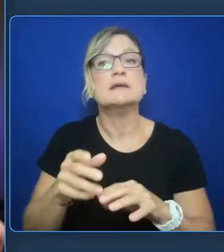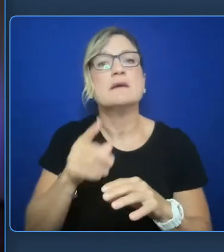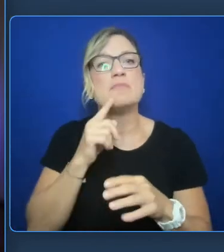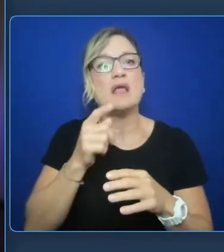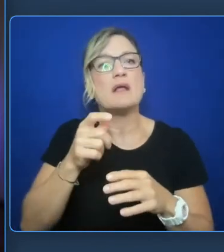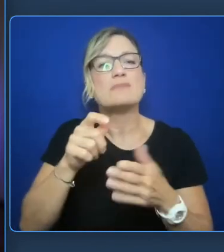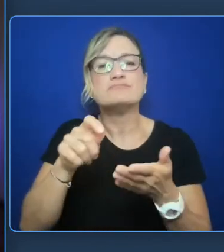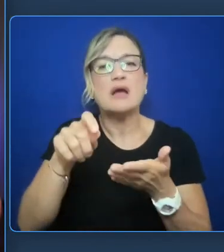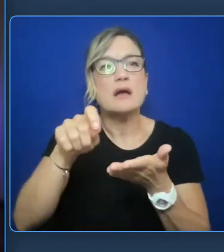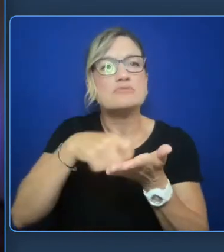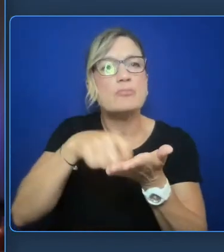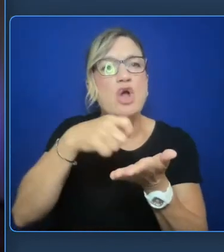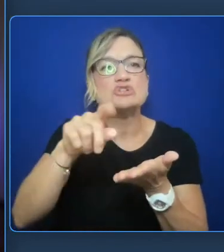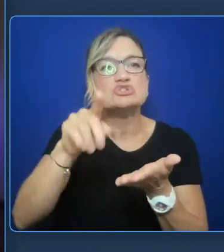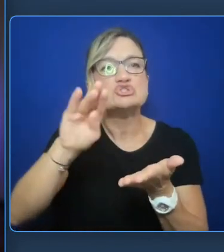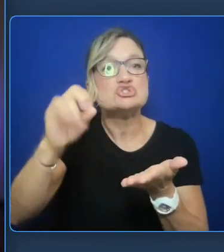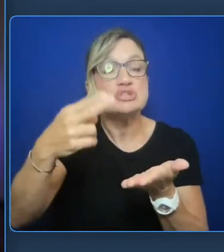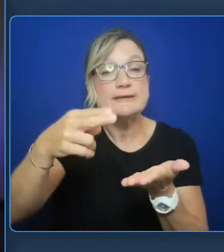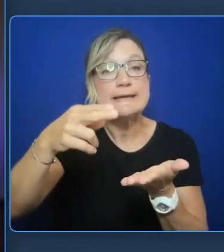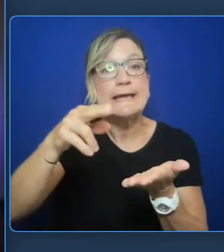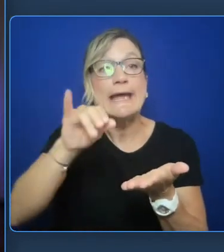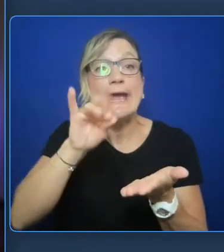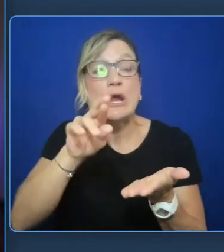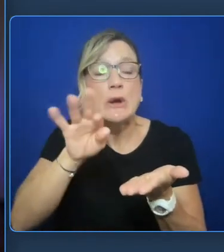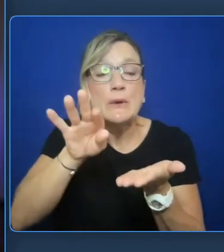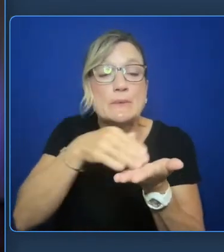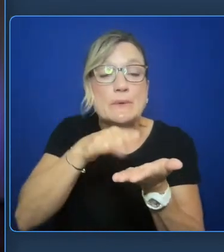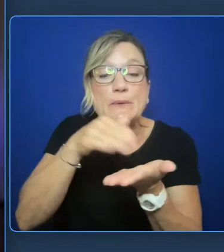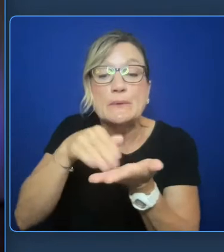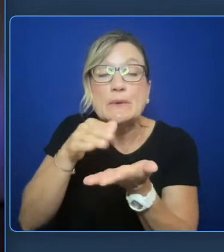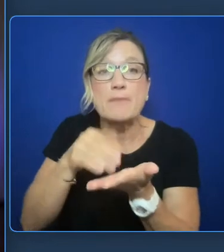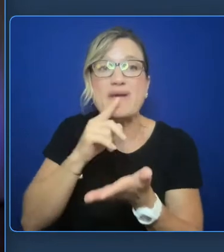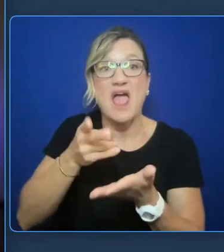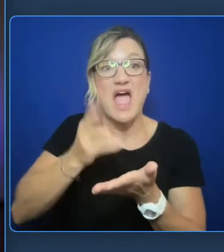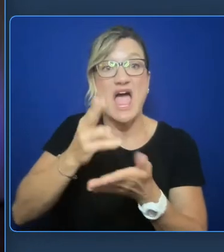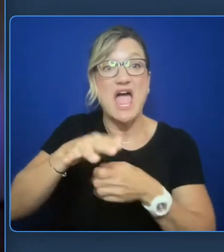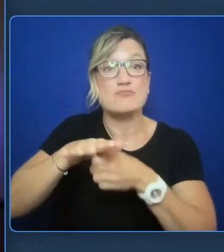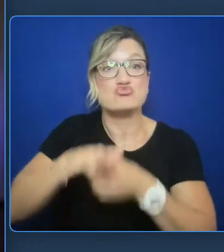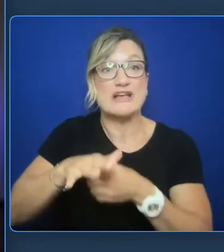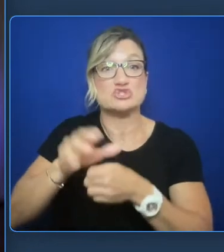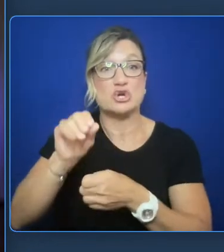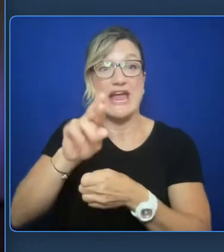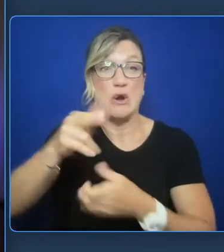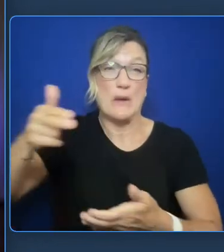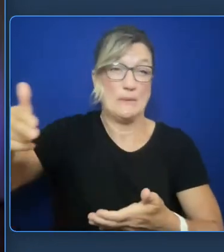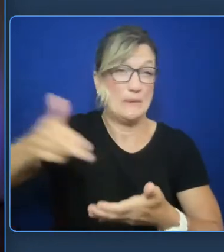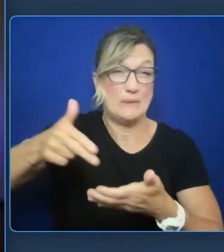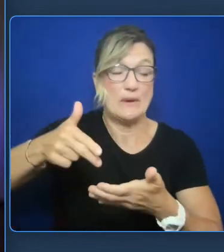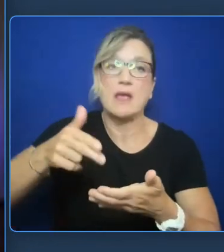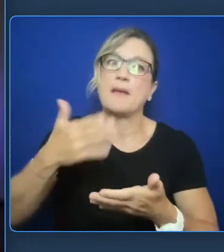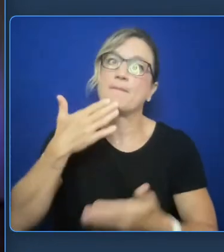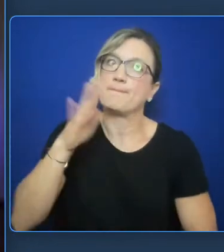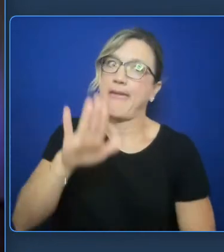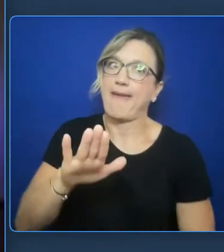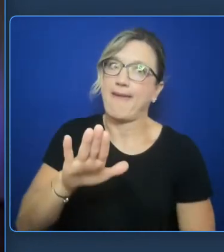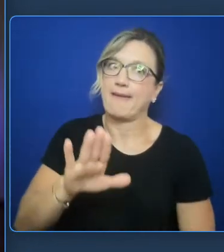out with a little brushing and a little bit of air cleaning, but don't hit them with a high pressure air. That's really bad.